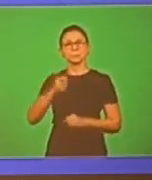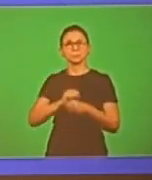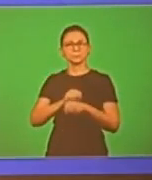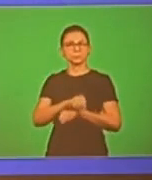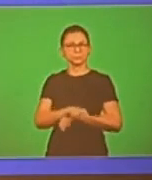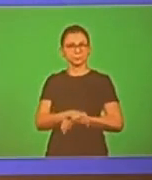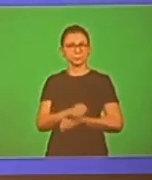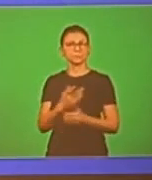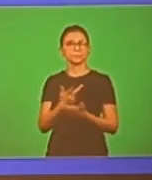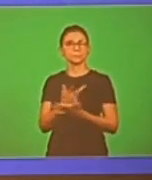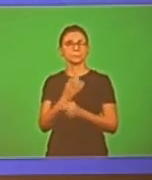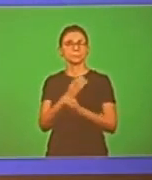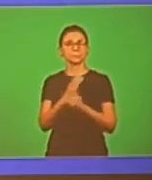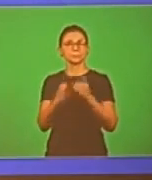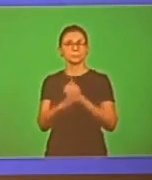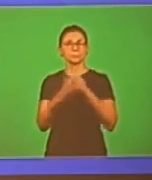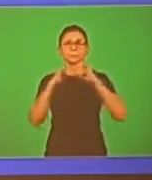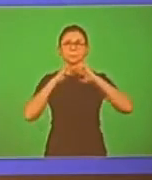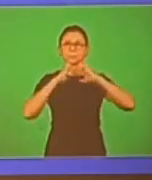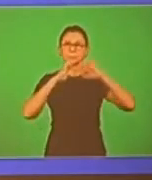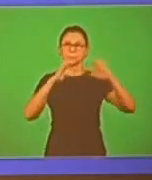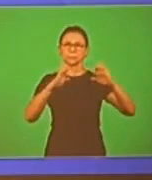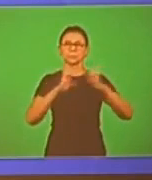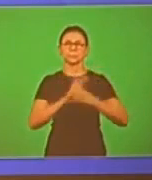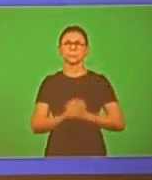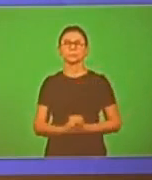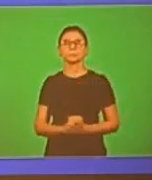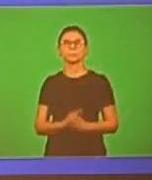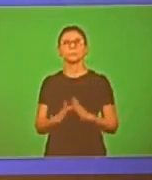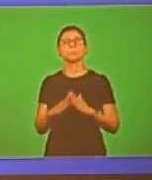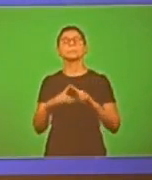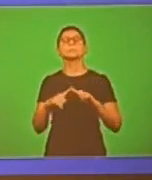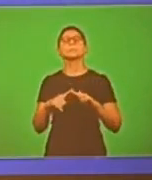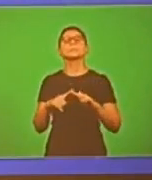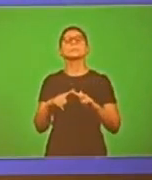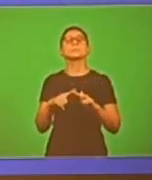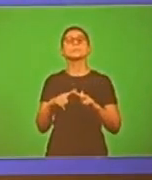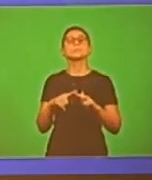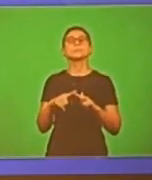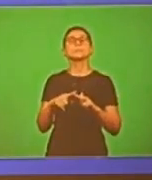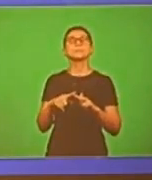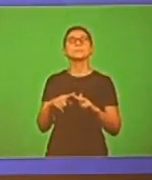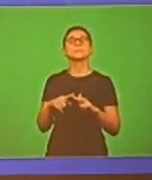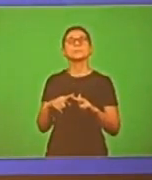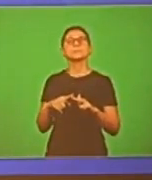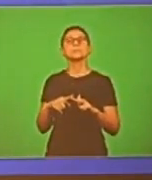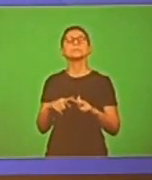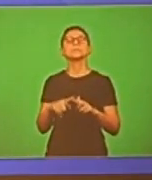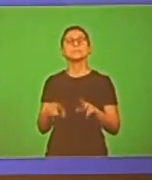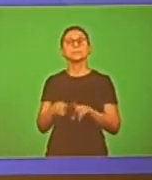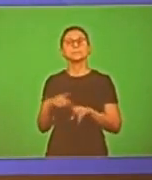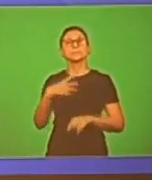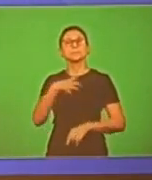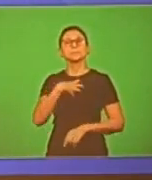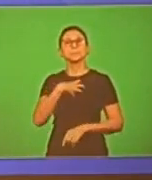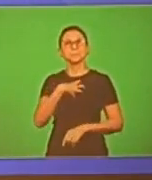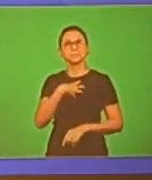After the seminar, we also had a special service in Feira de Santana,